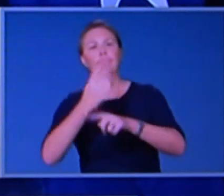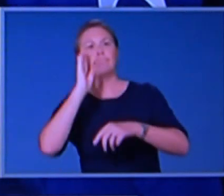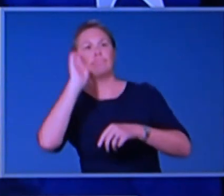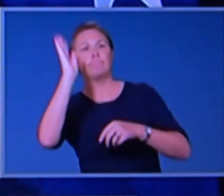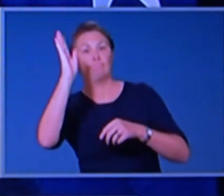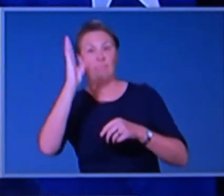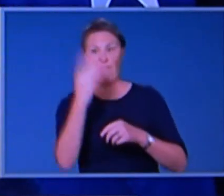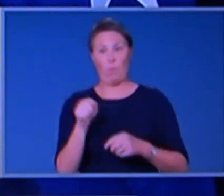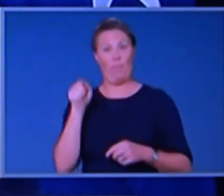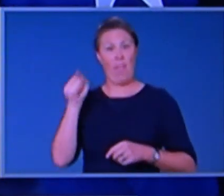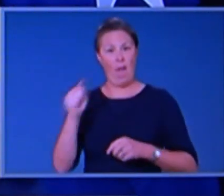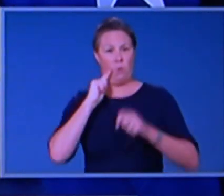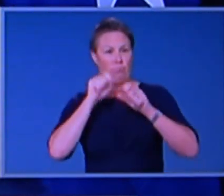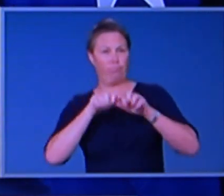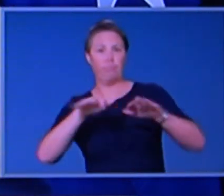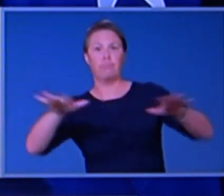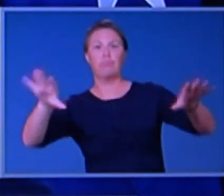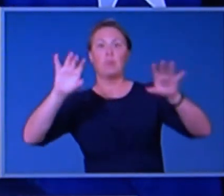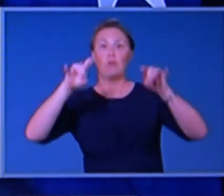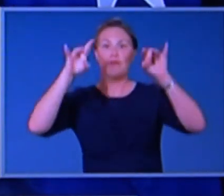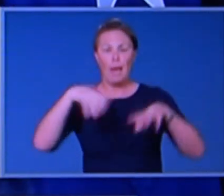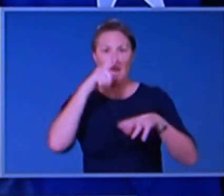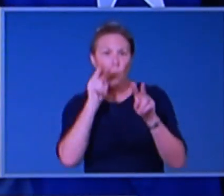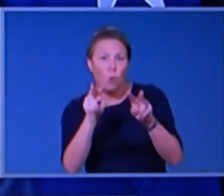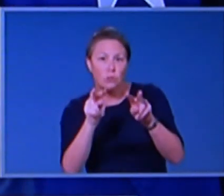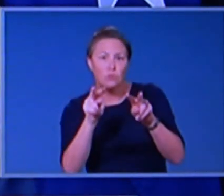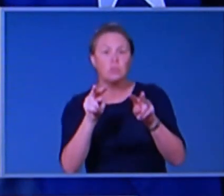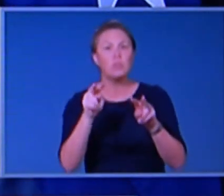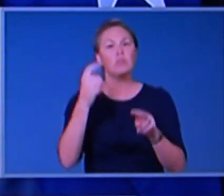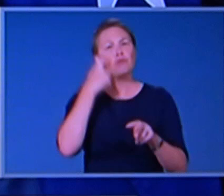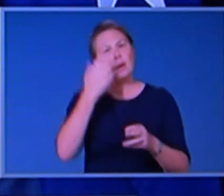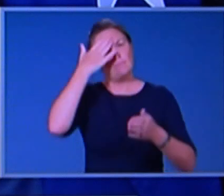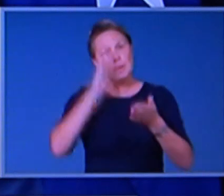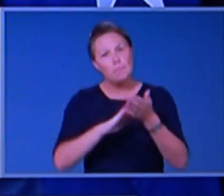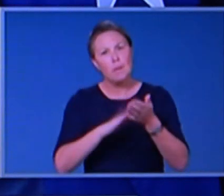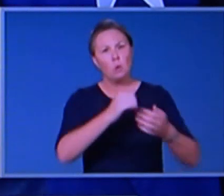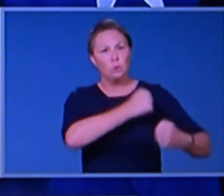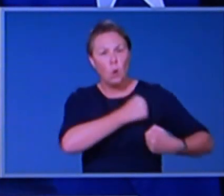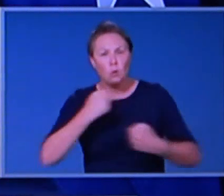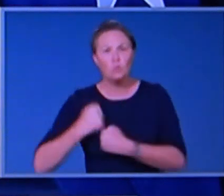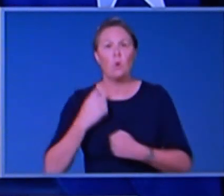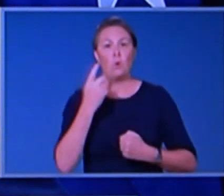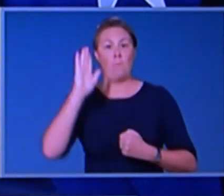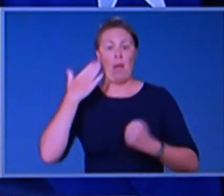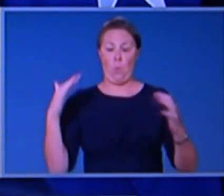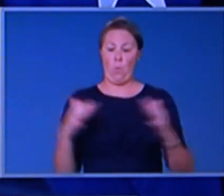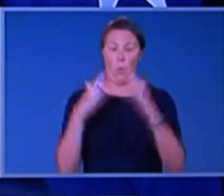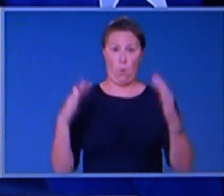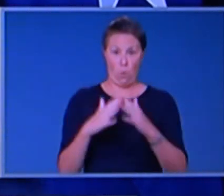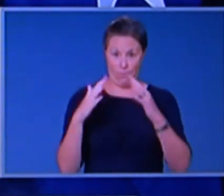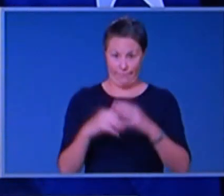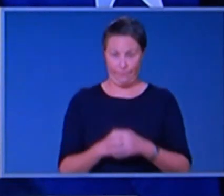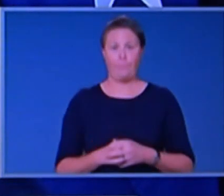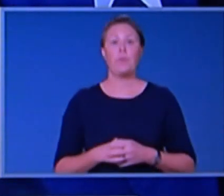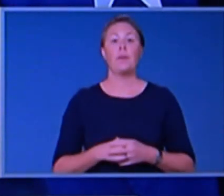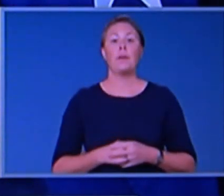and reflects on the great values that sustained them at other times. It was 100 years ago when